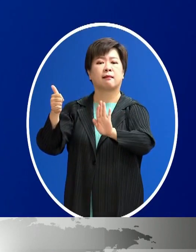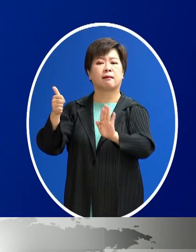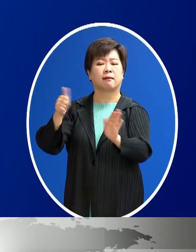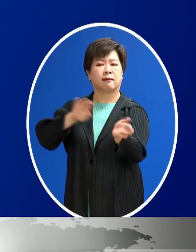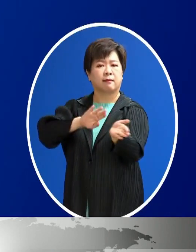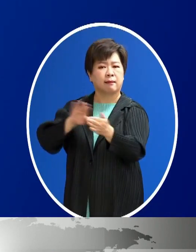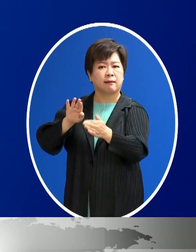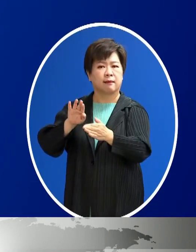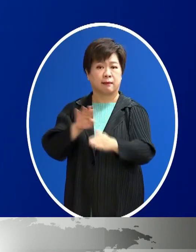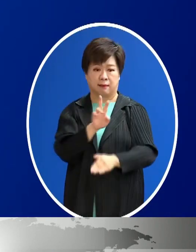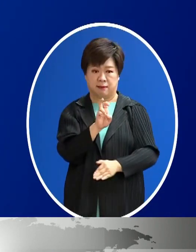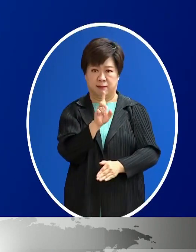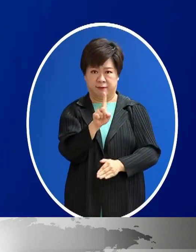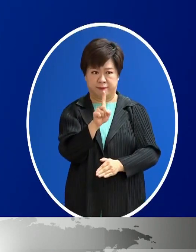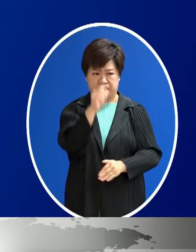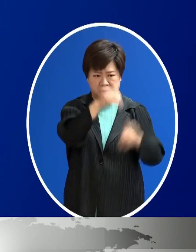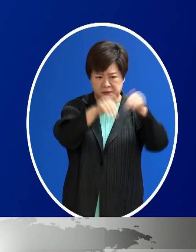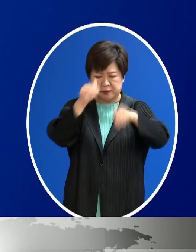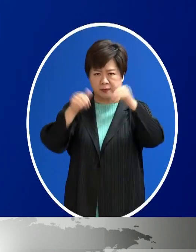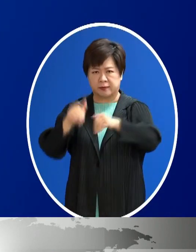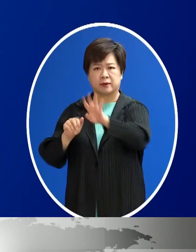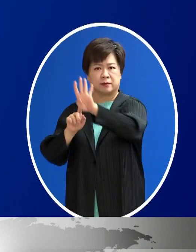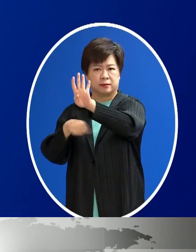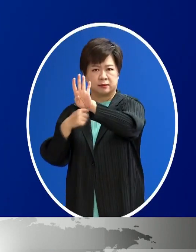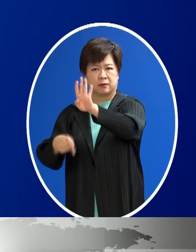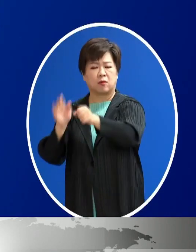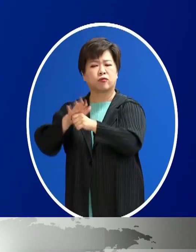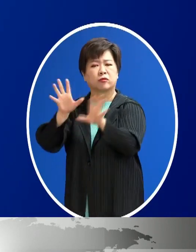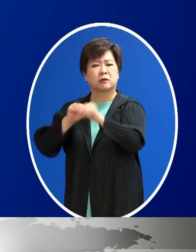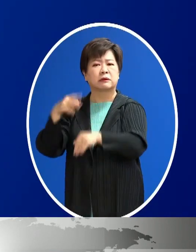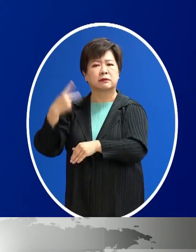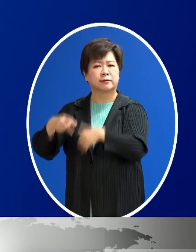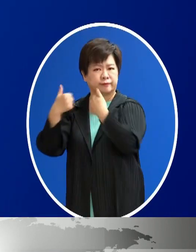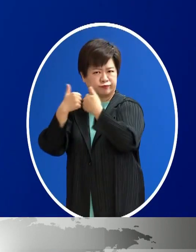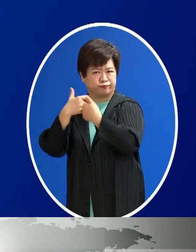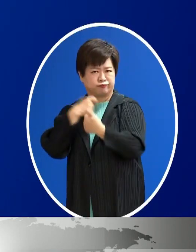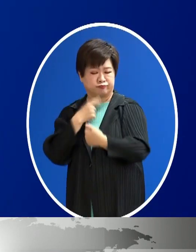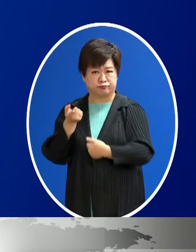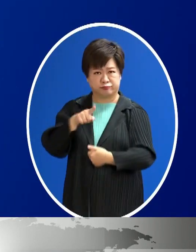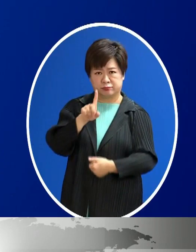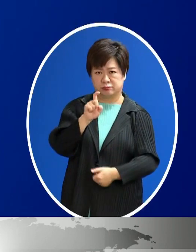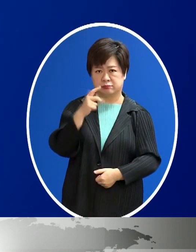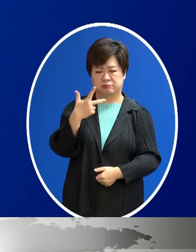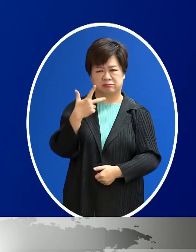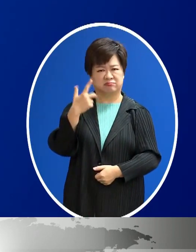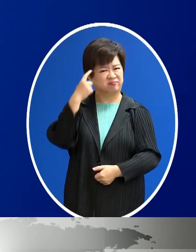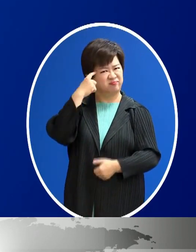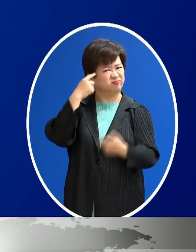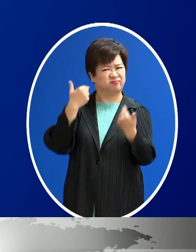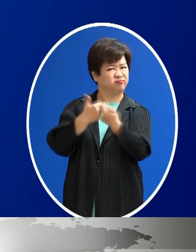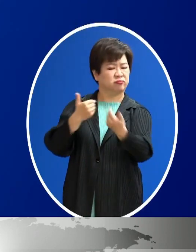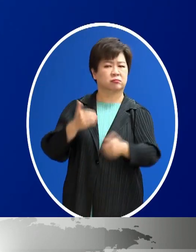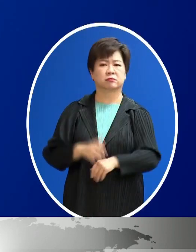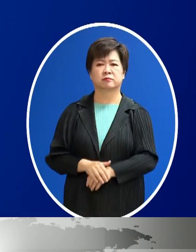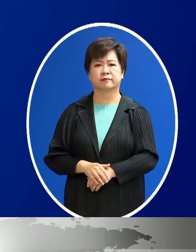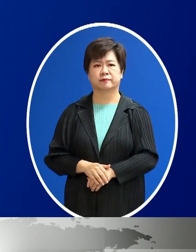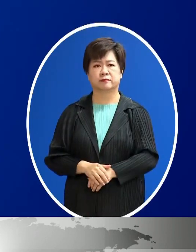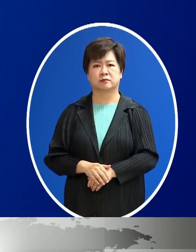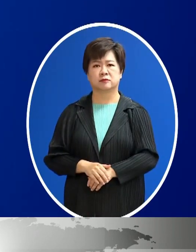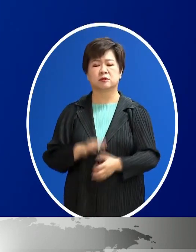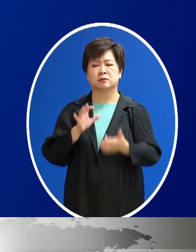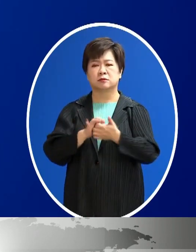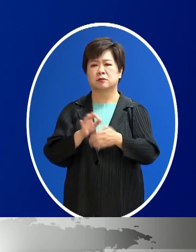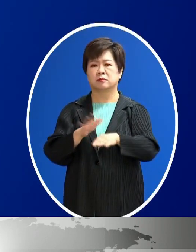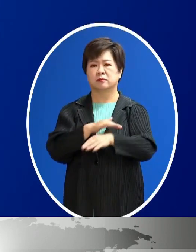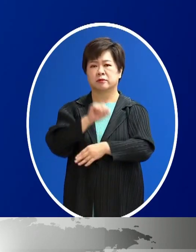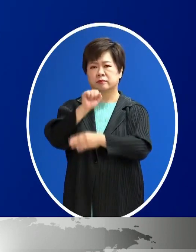them requested more documentation, and 17 voted against granting EUA. Therefore, authorization has not been